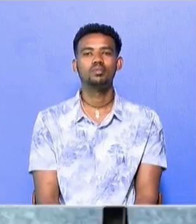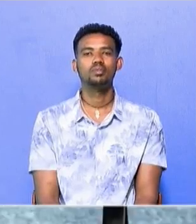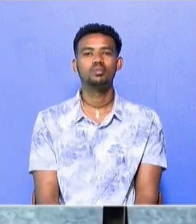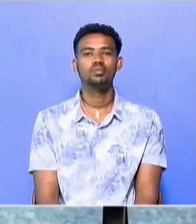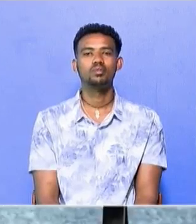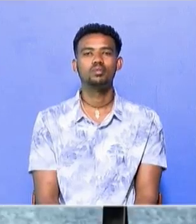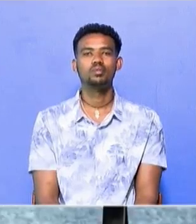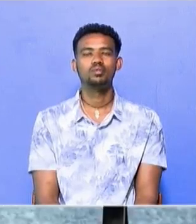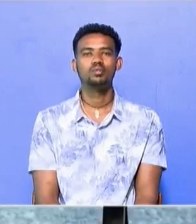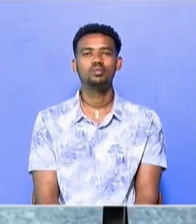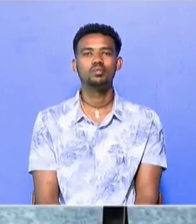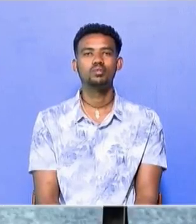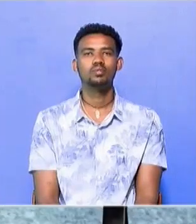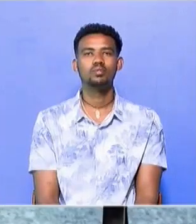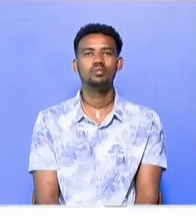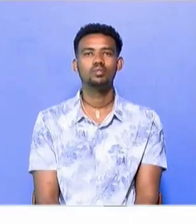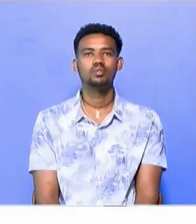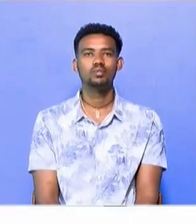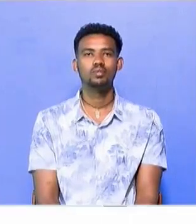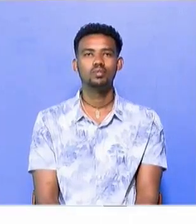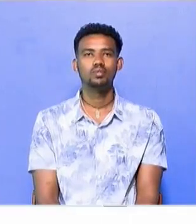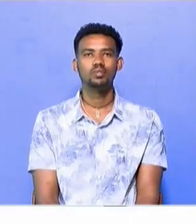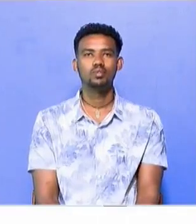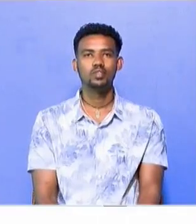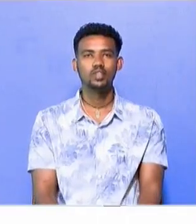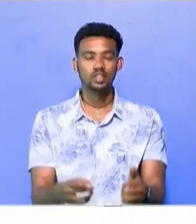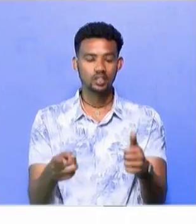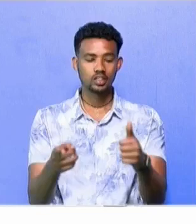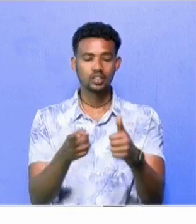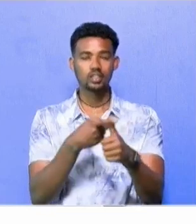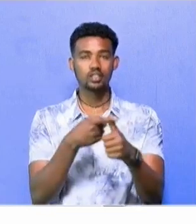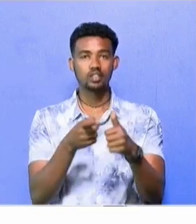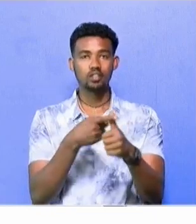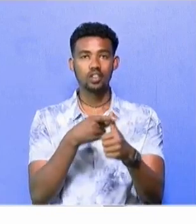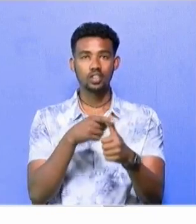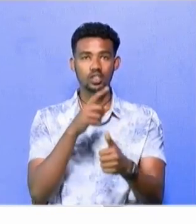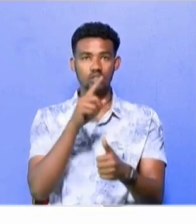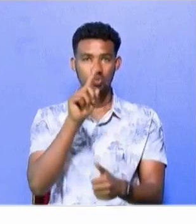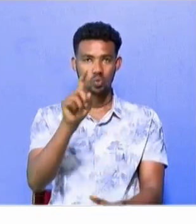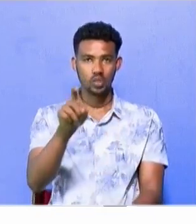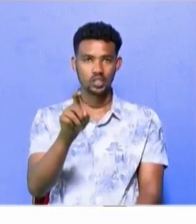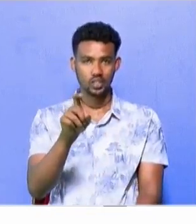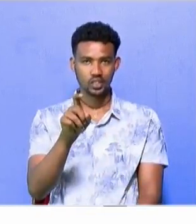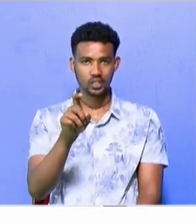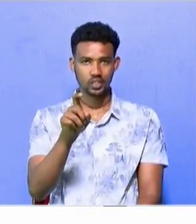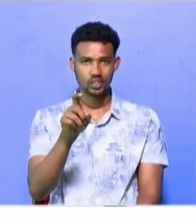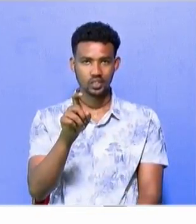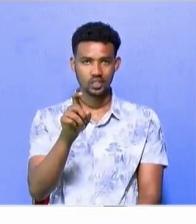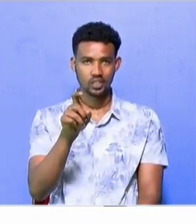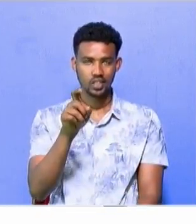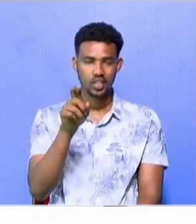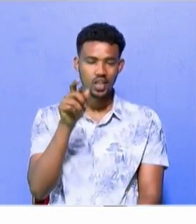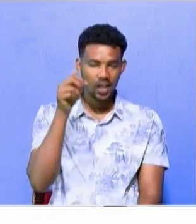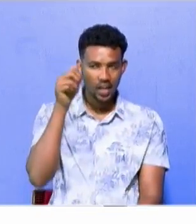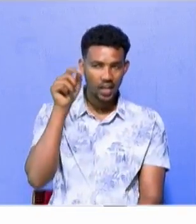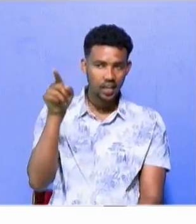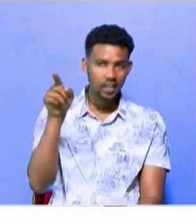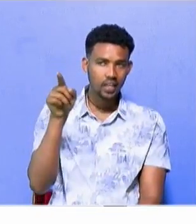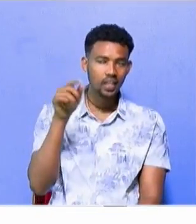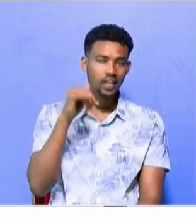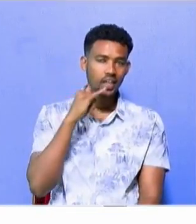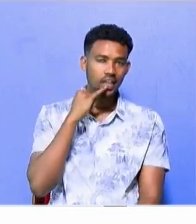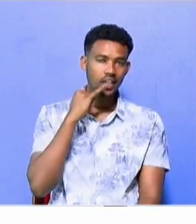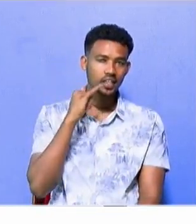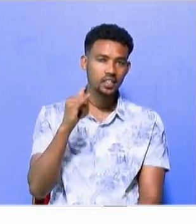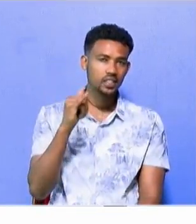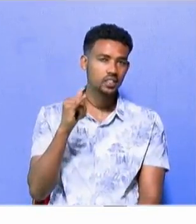Underline the action words. The first question is, he is